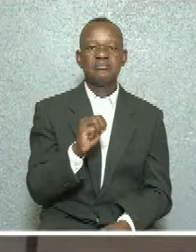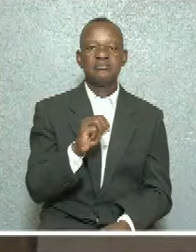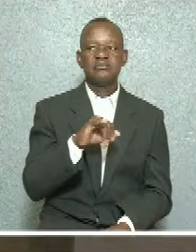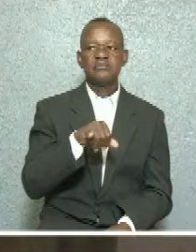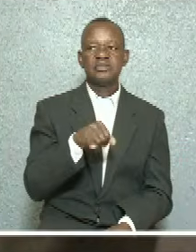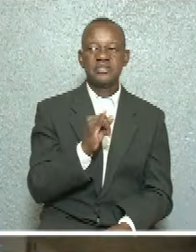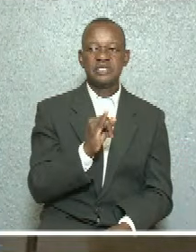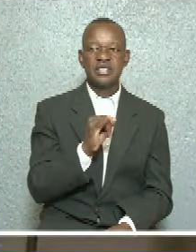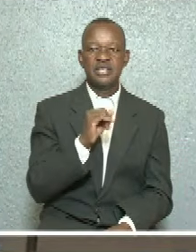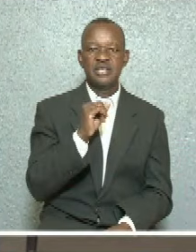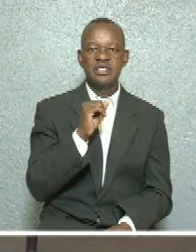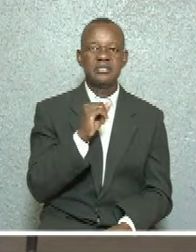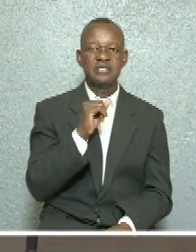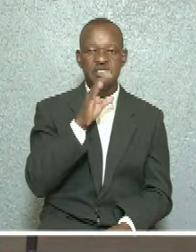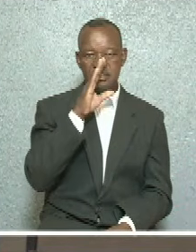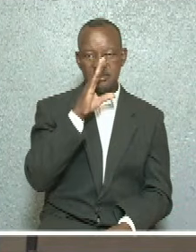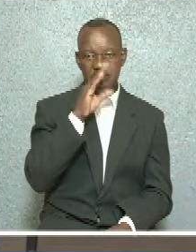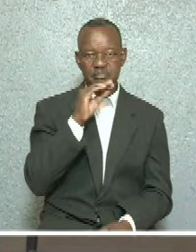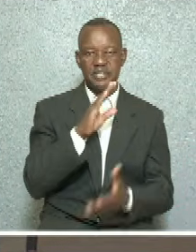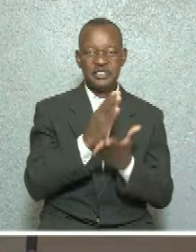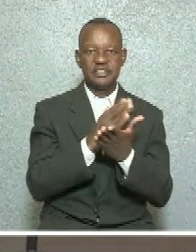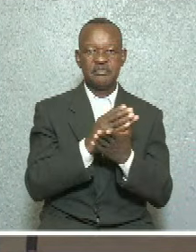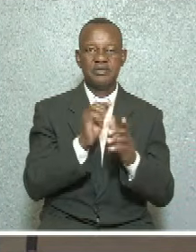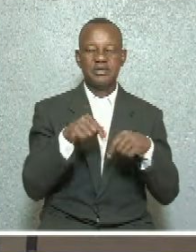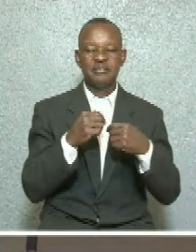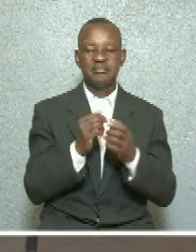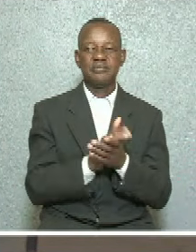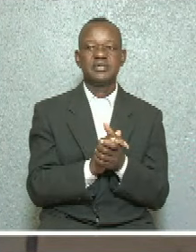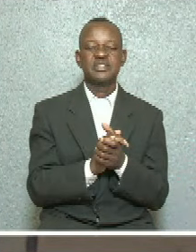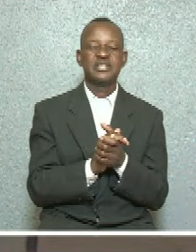said, where do you see yourself in his